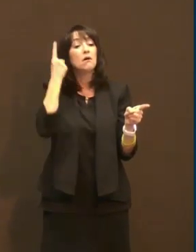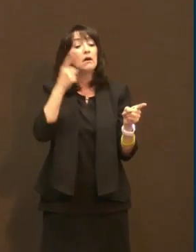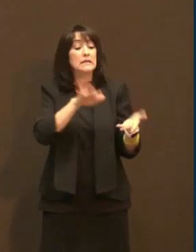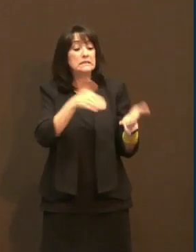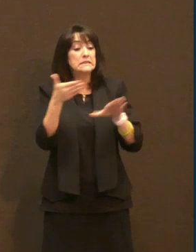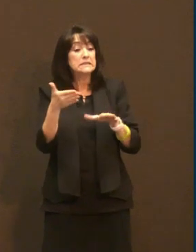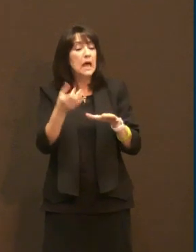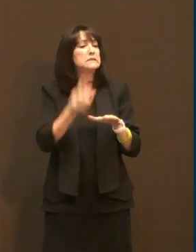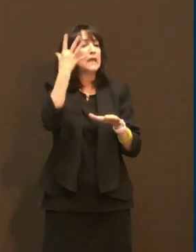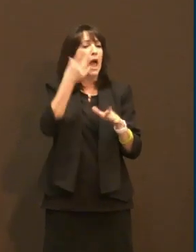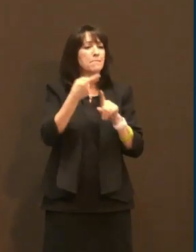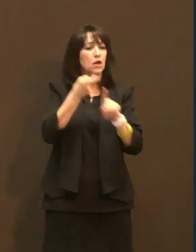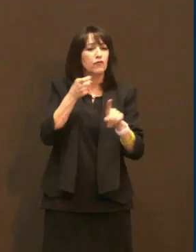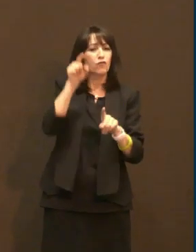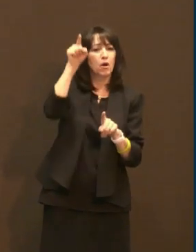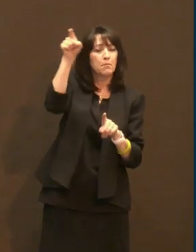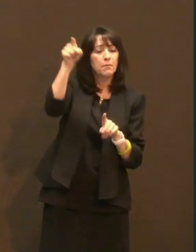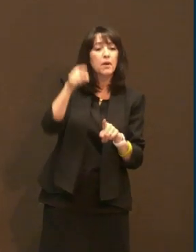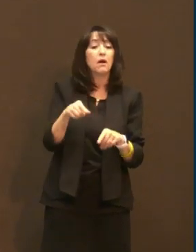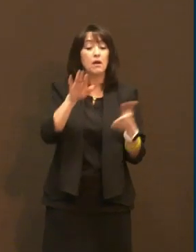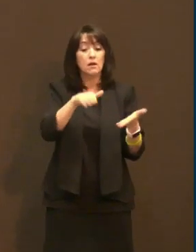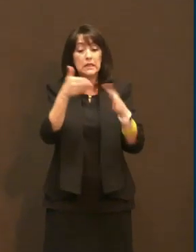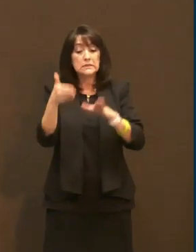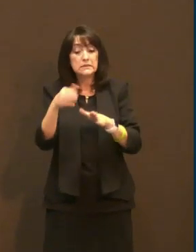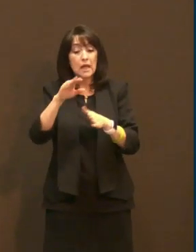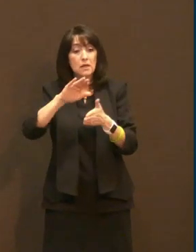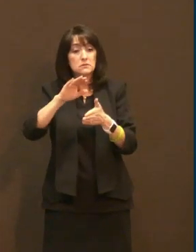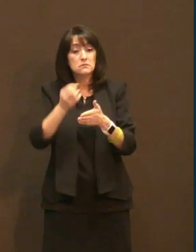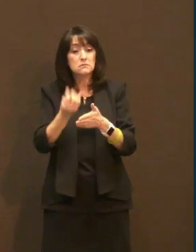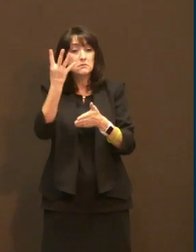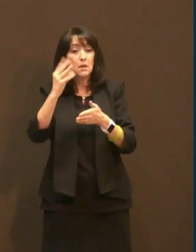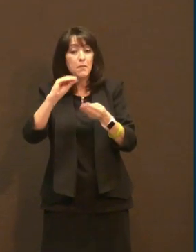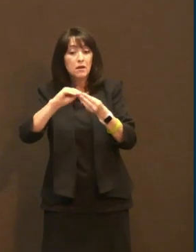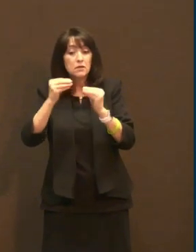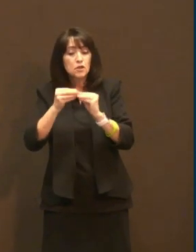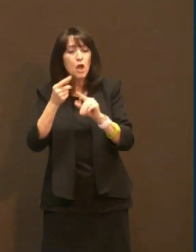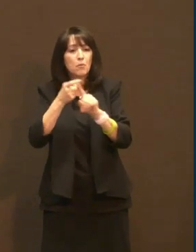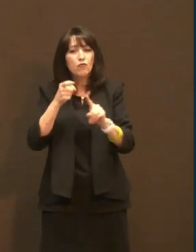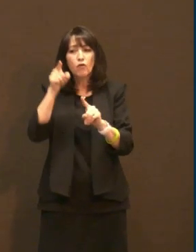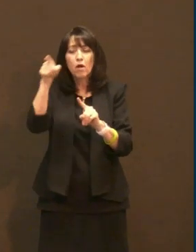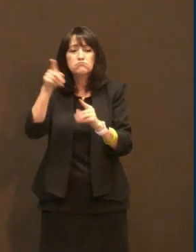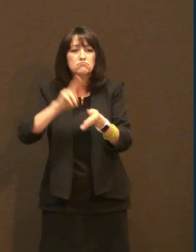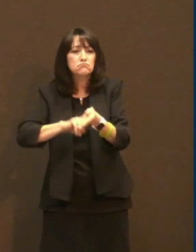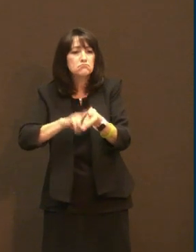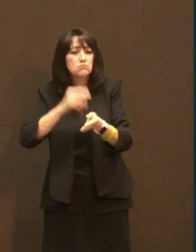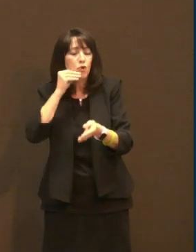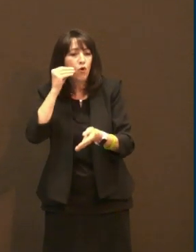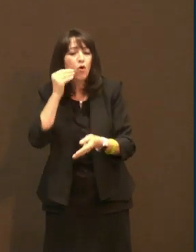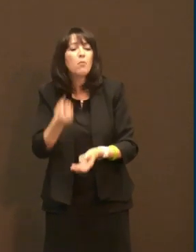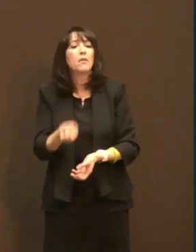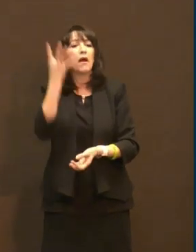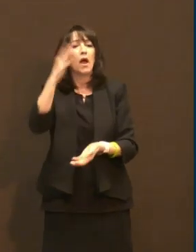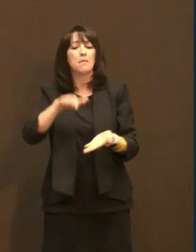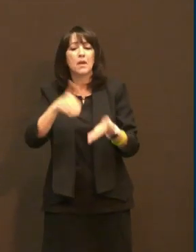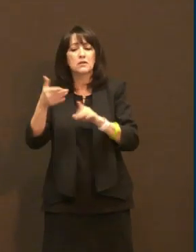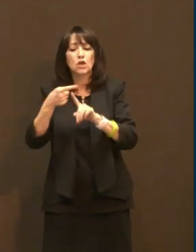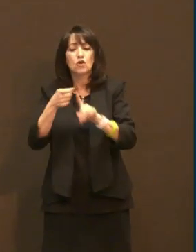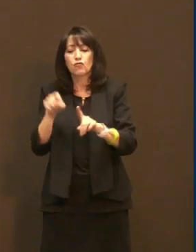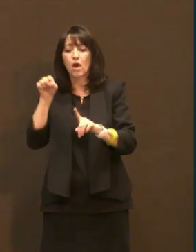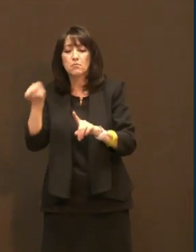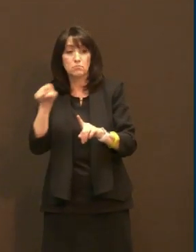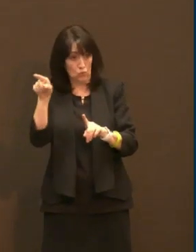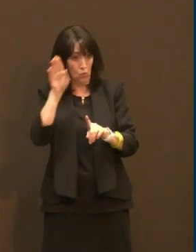don't have, and I don't think we have specific numbers for the processing plants. You know, we did one